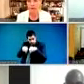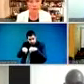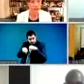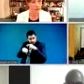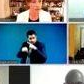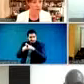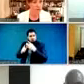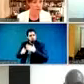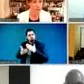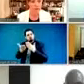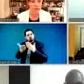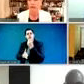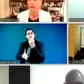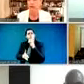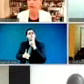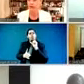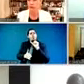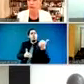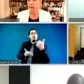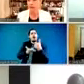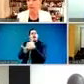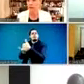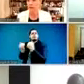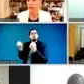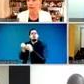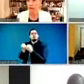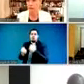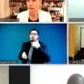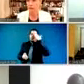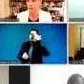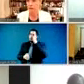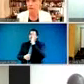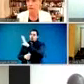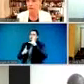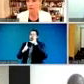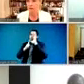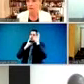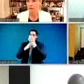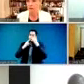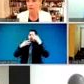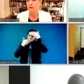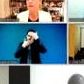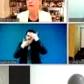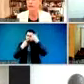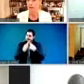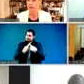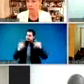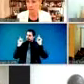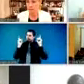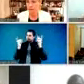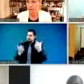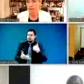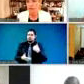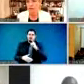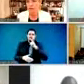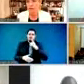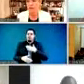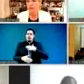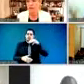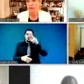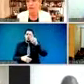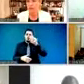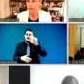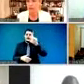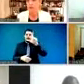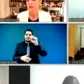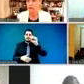Yes, so yeah, I'm Muslim, and there's like some ideas or that are really wrong, that are really spread